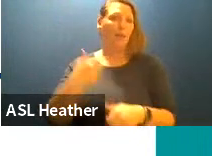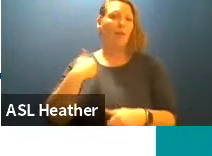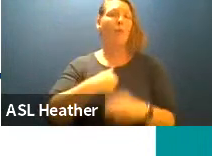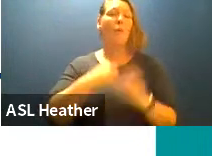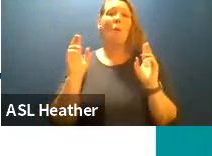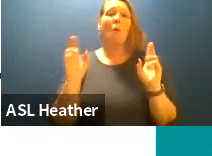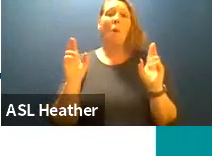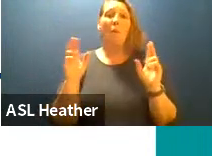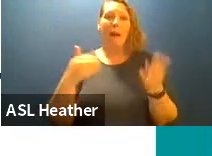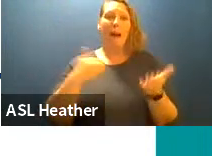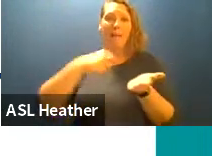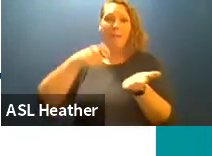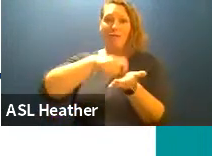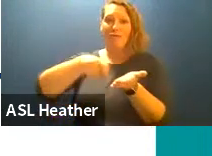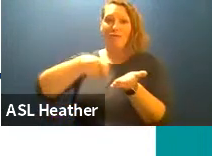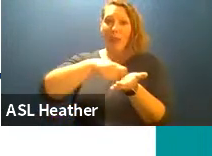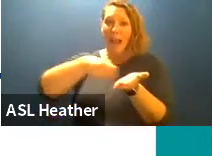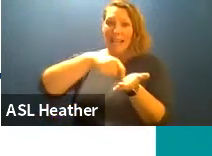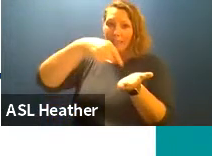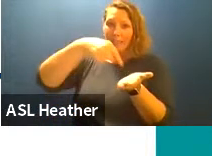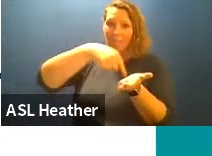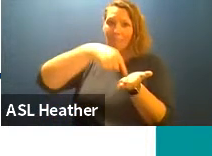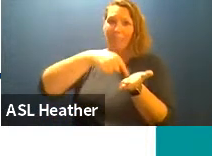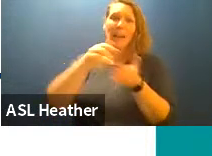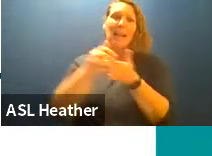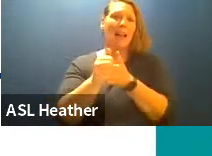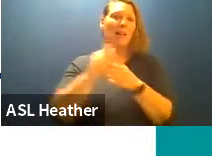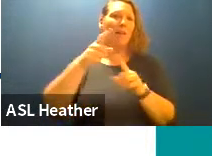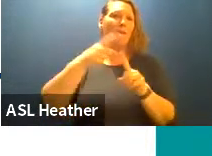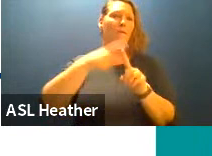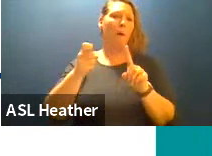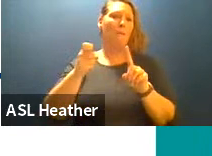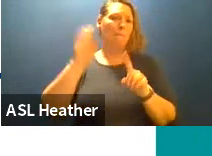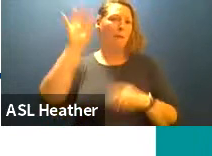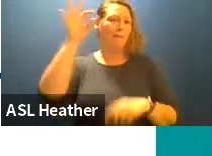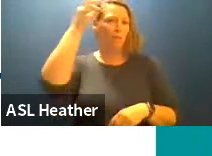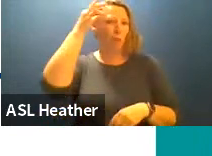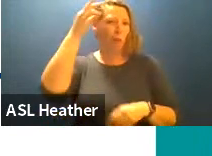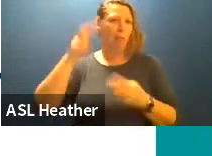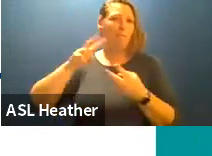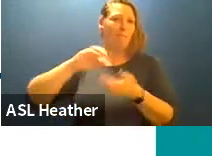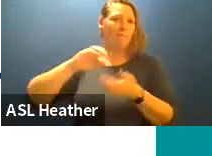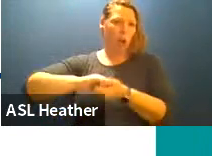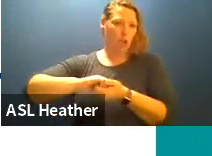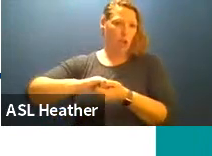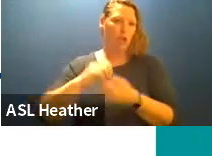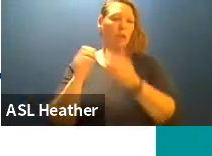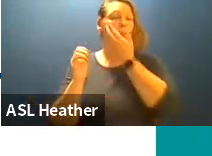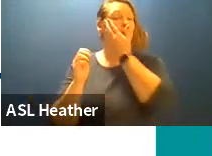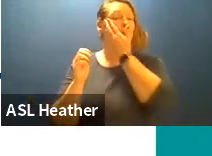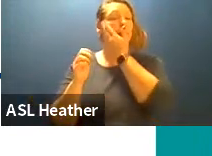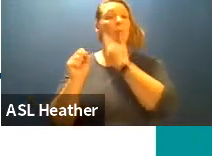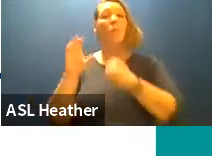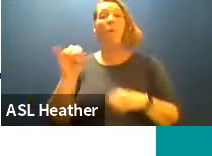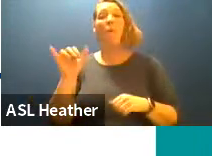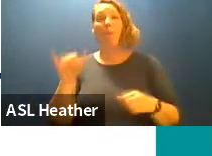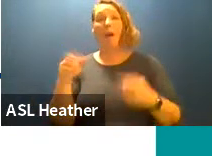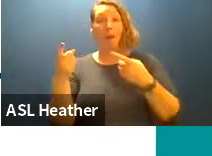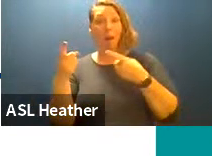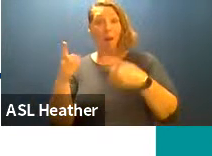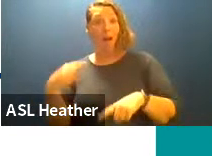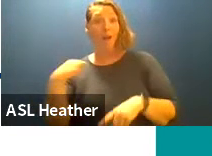written guidance from our federal partners. So the outcomes that we're looking